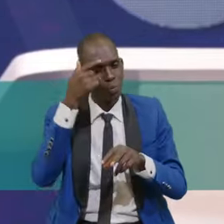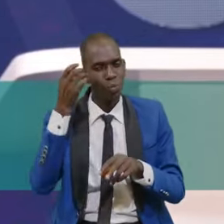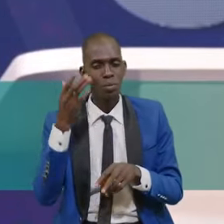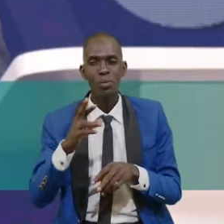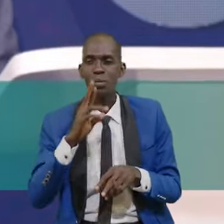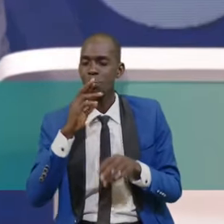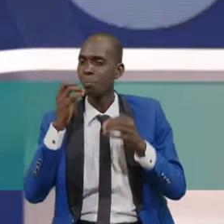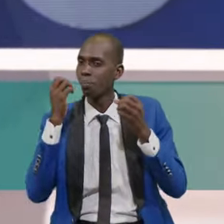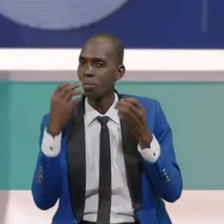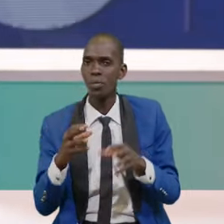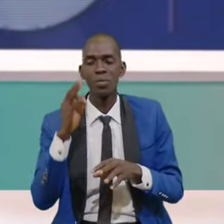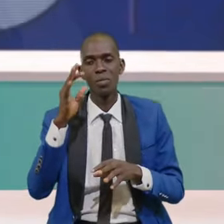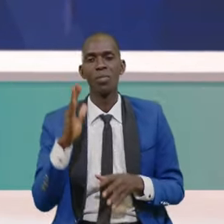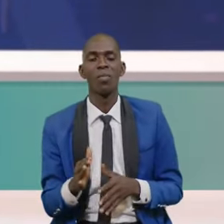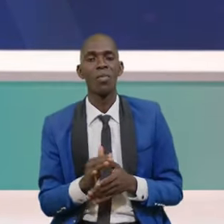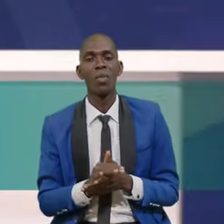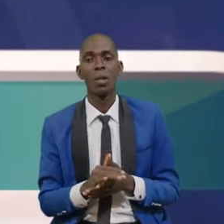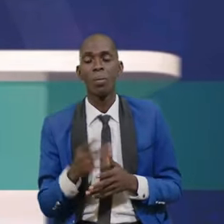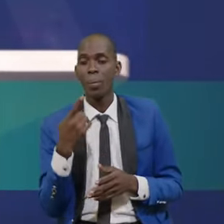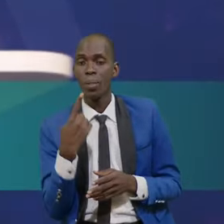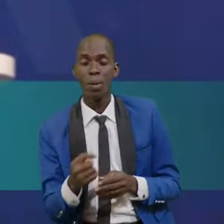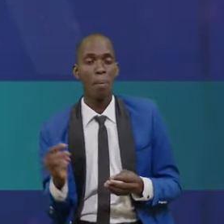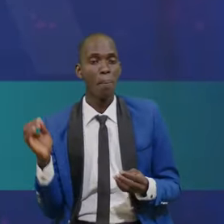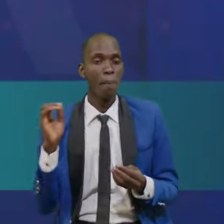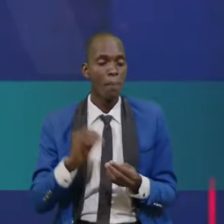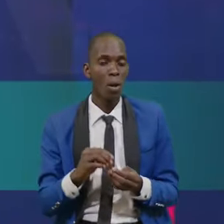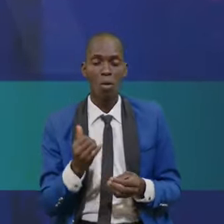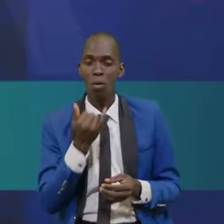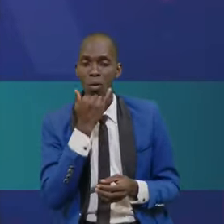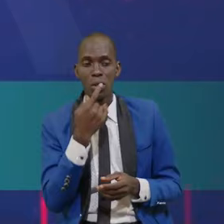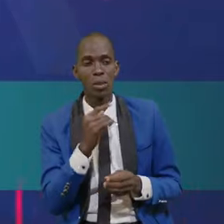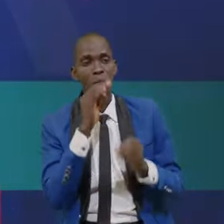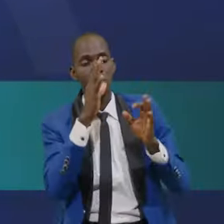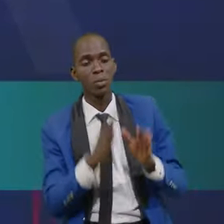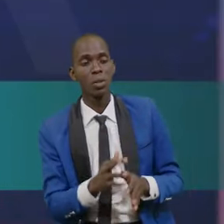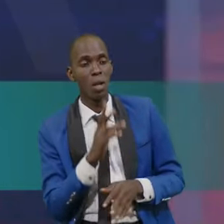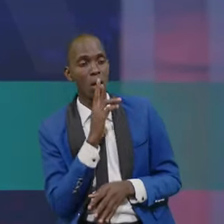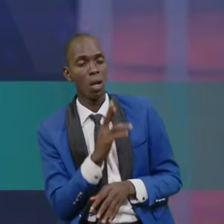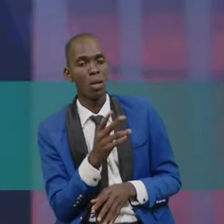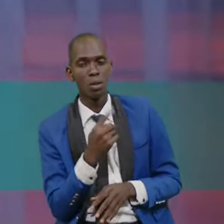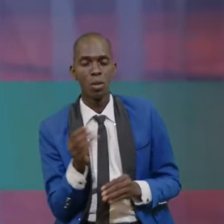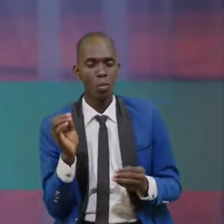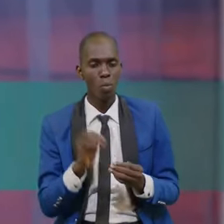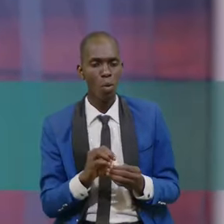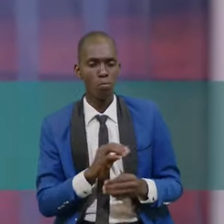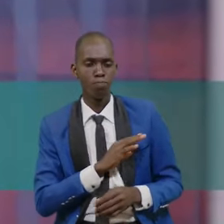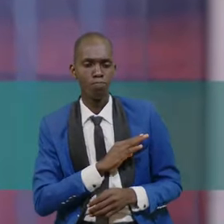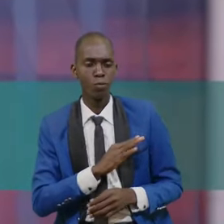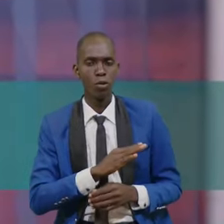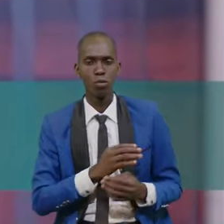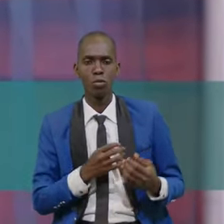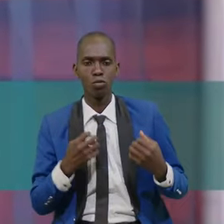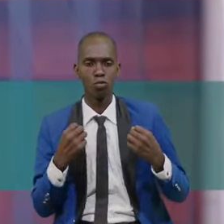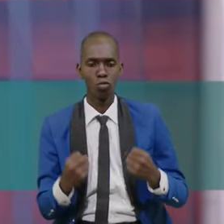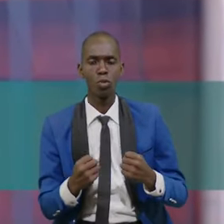fact, the more wrong they are, the more bold they are. You see, I'm